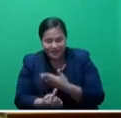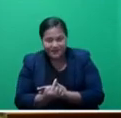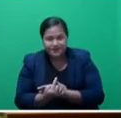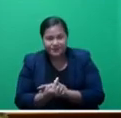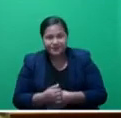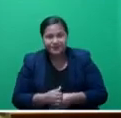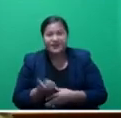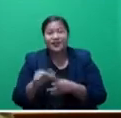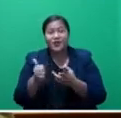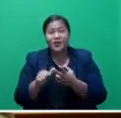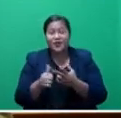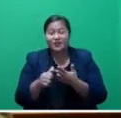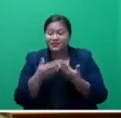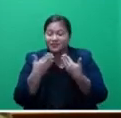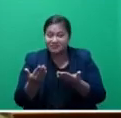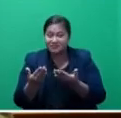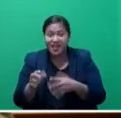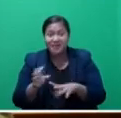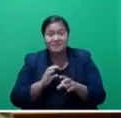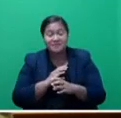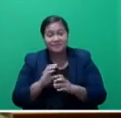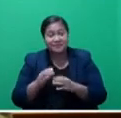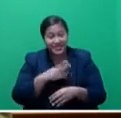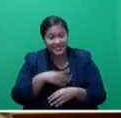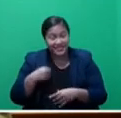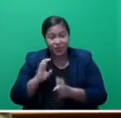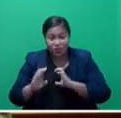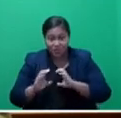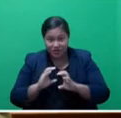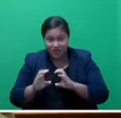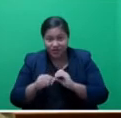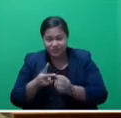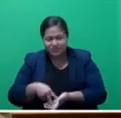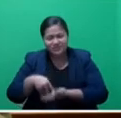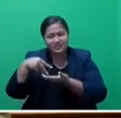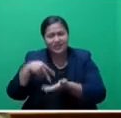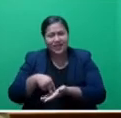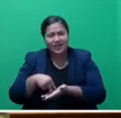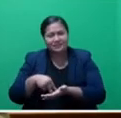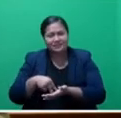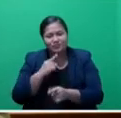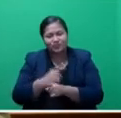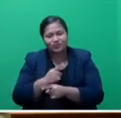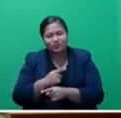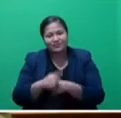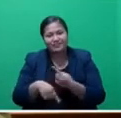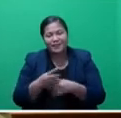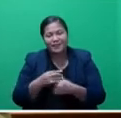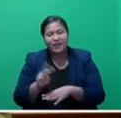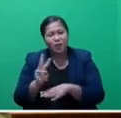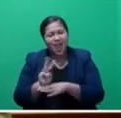the Honourable Minister for Communications to stand up and boast in this House about the success of the Walesi